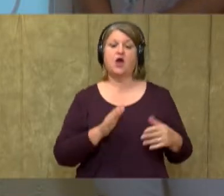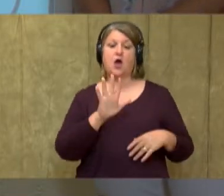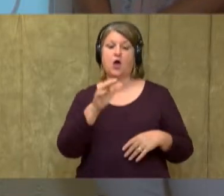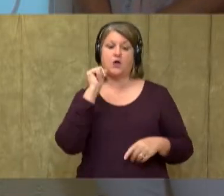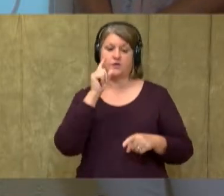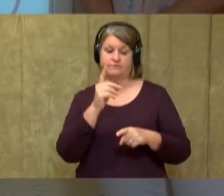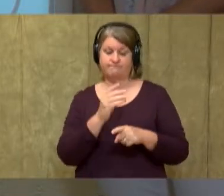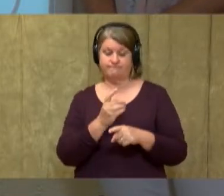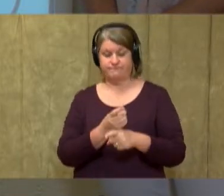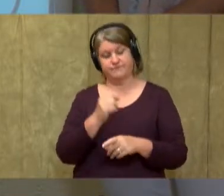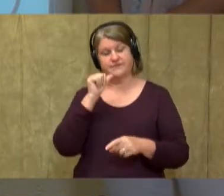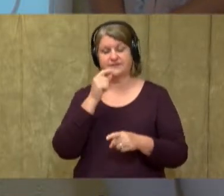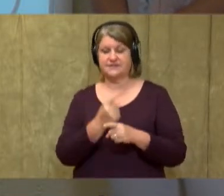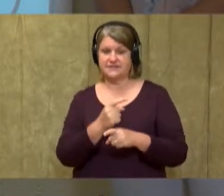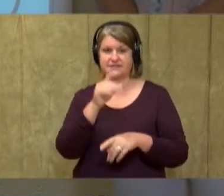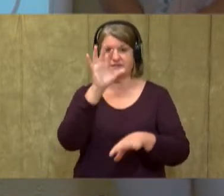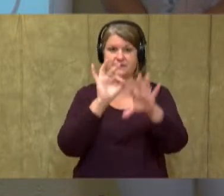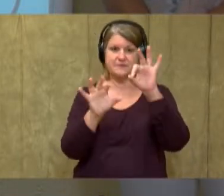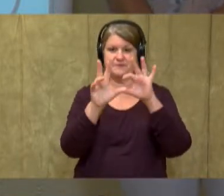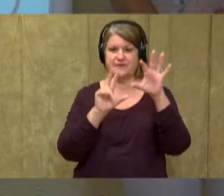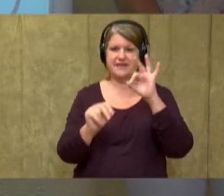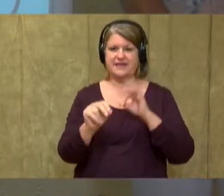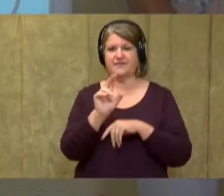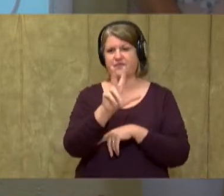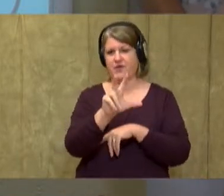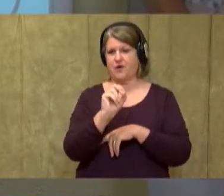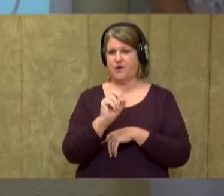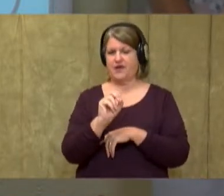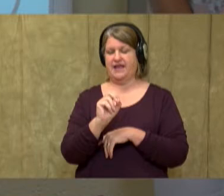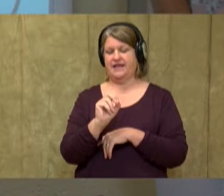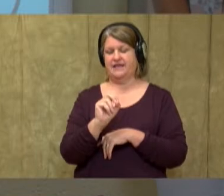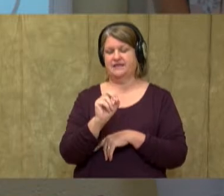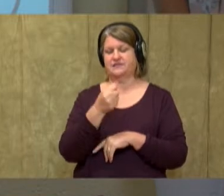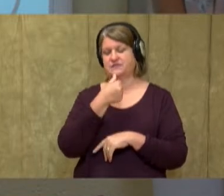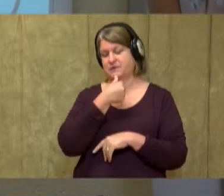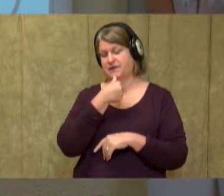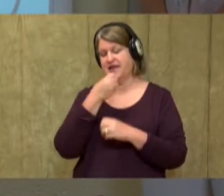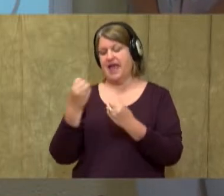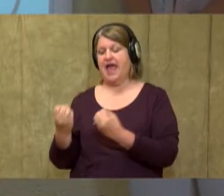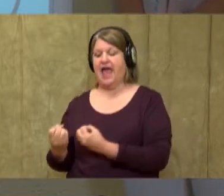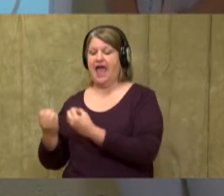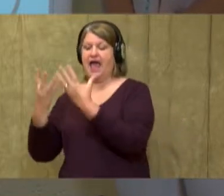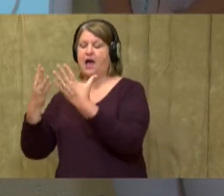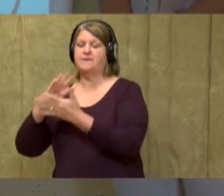strawberries. How many did they pick all together?